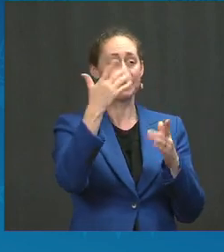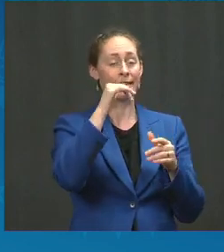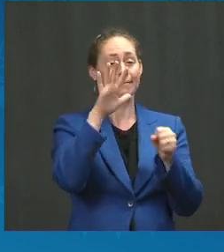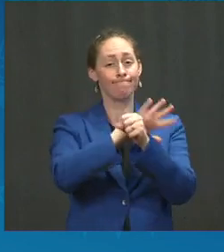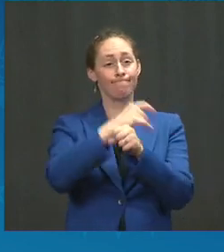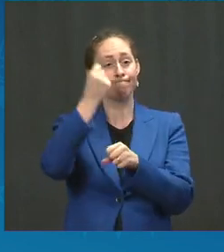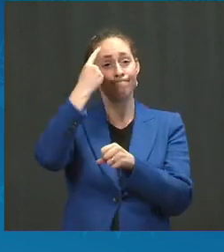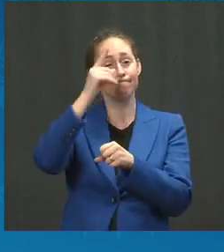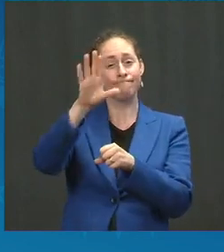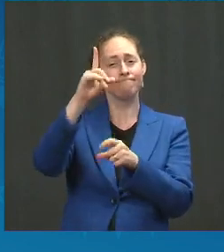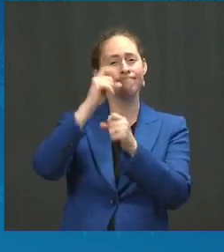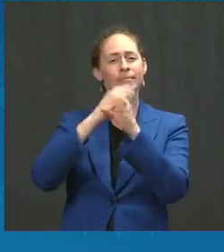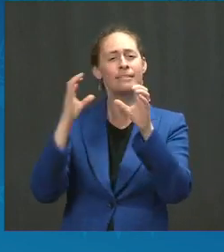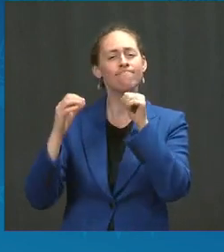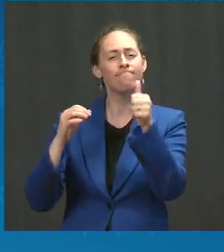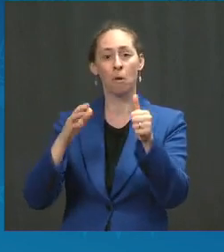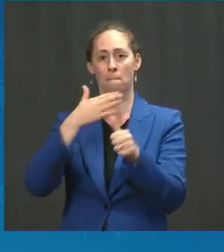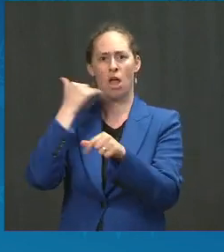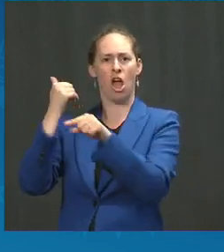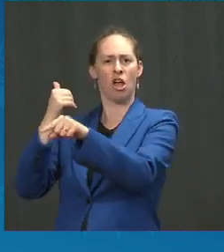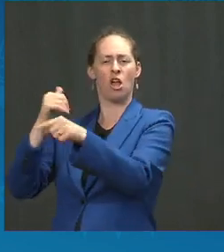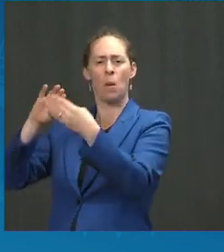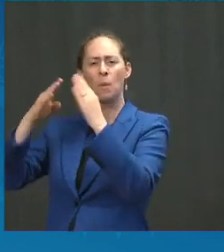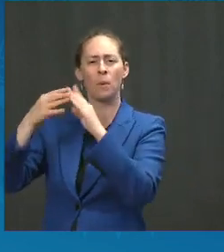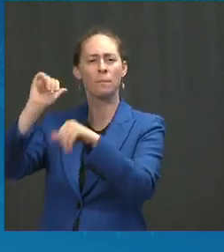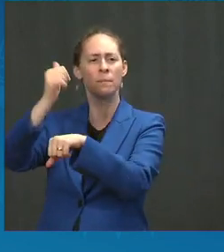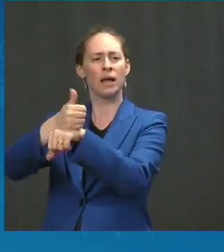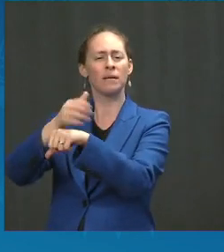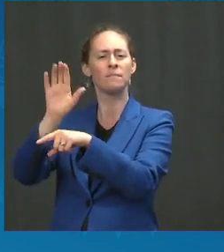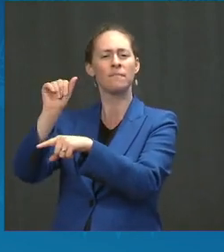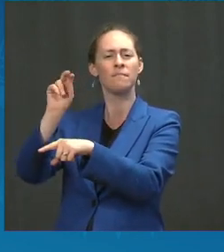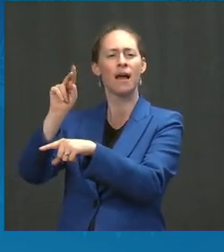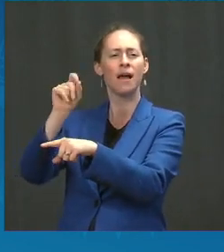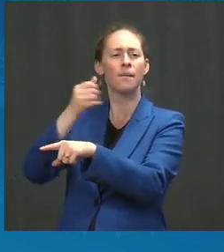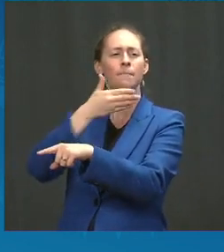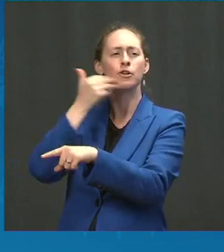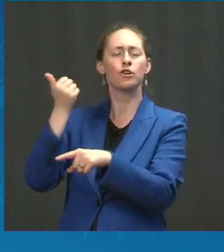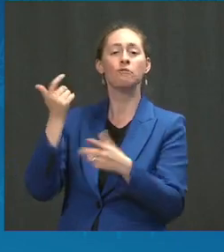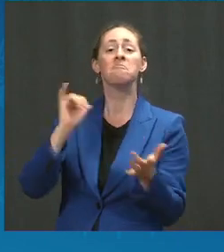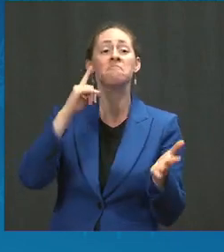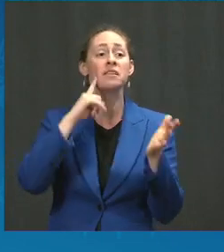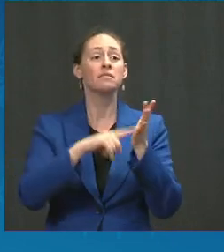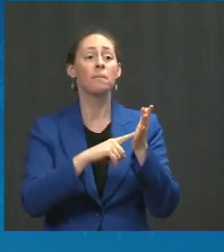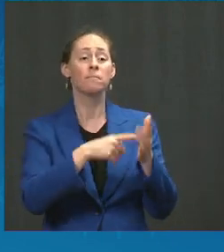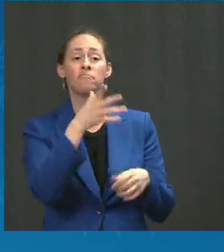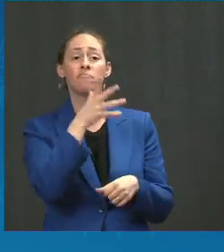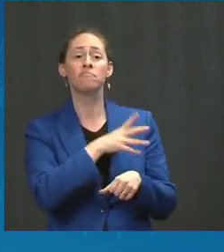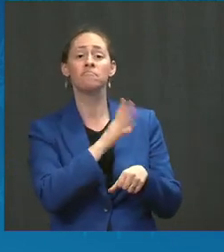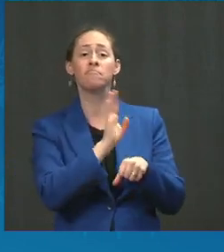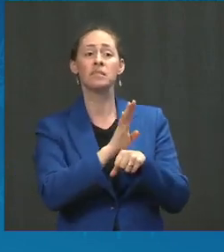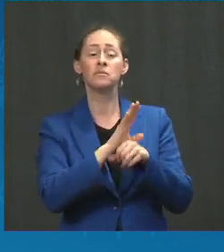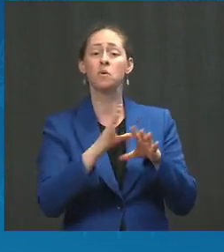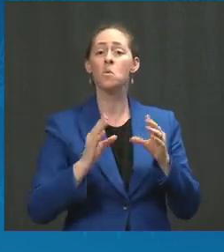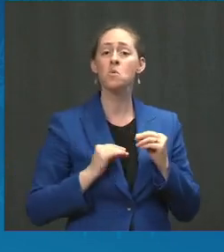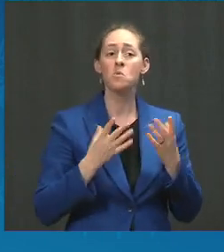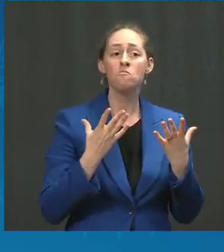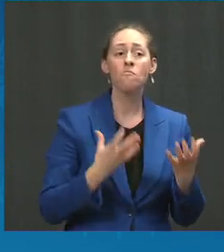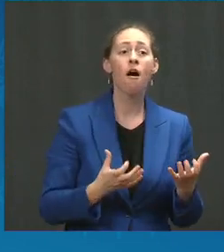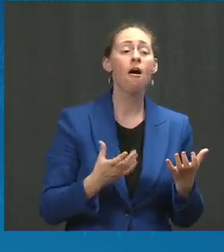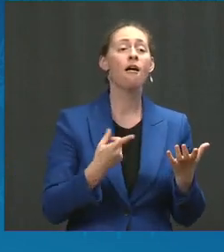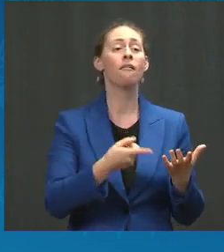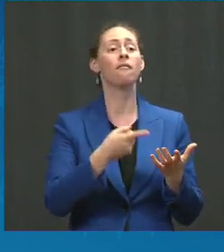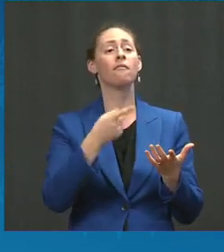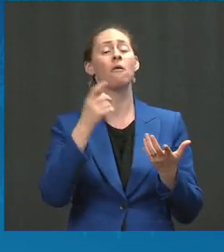bank can take, for example, women, small business owners, or small business owners of color, or small business owners who